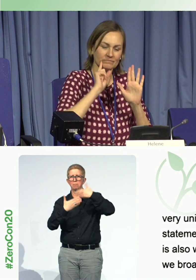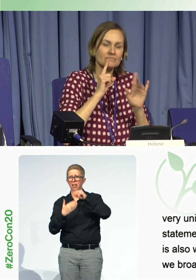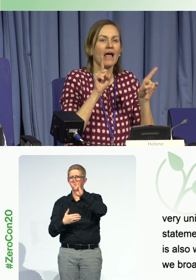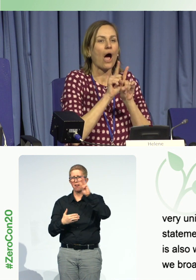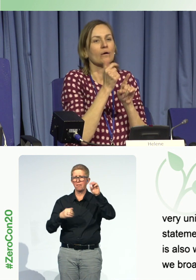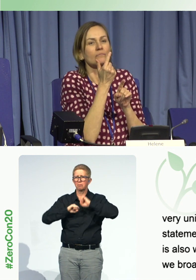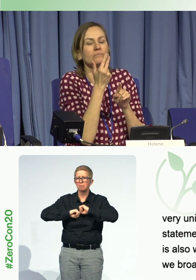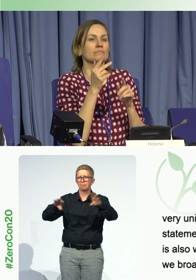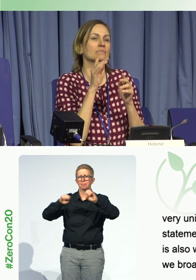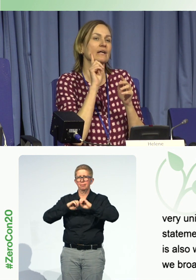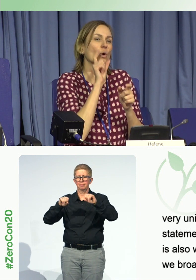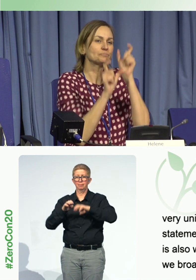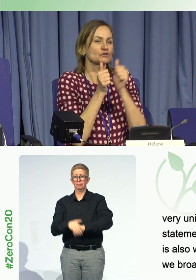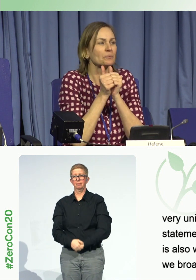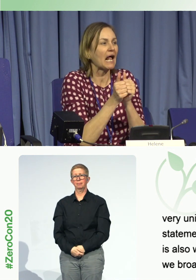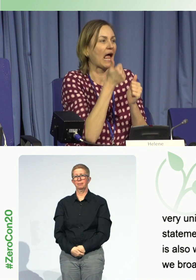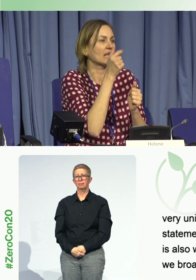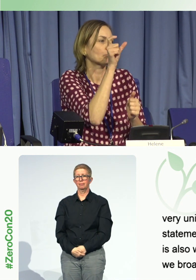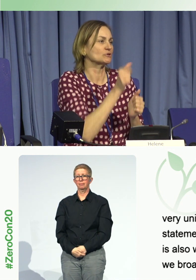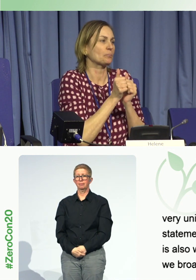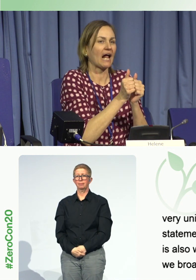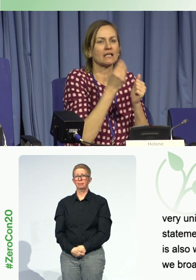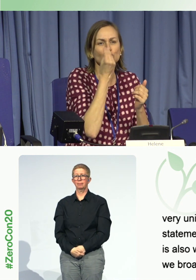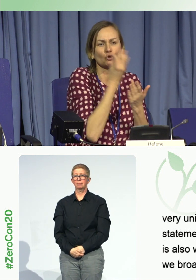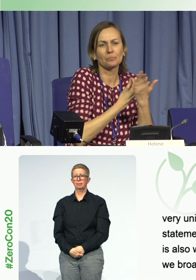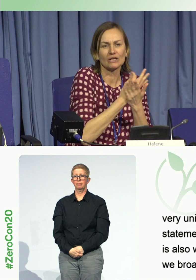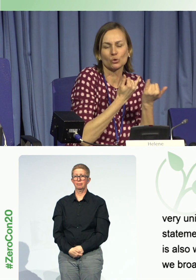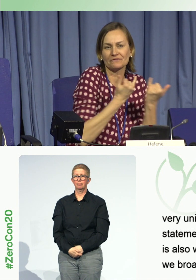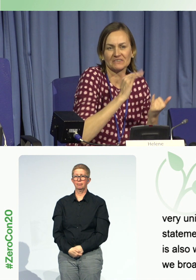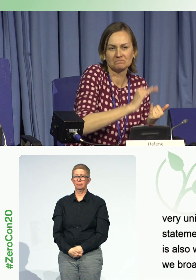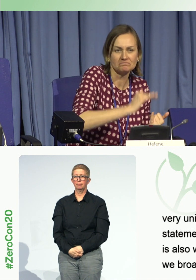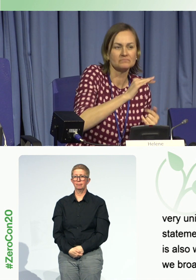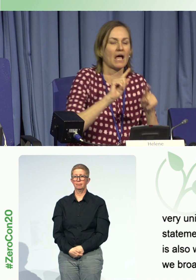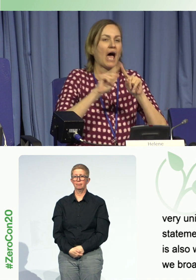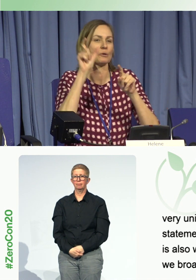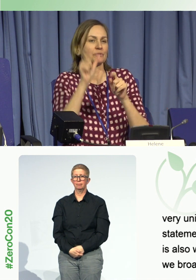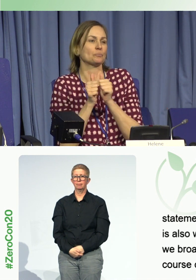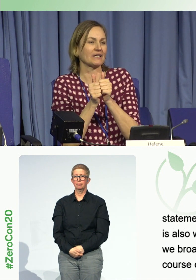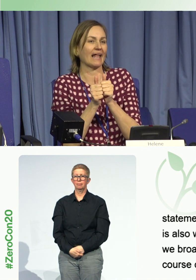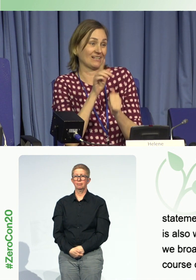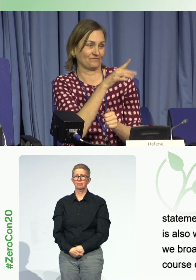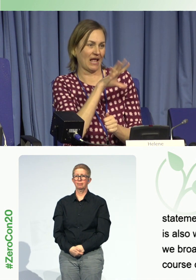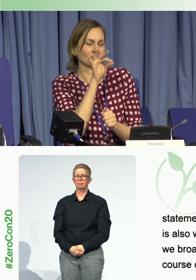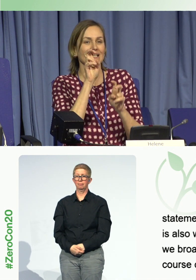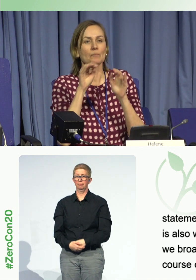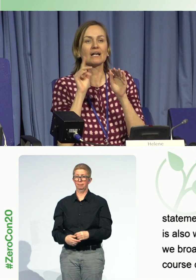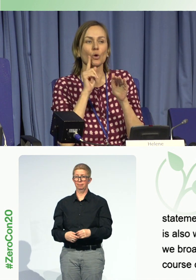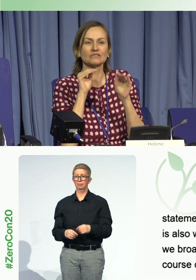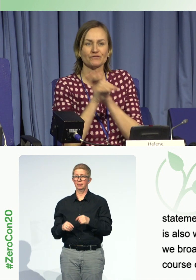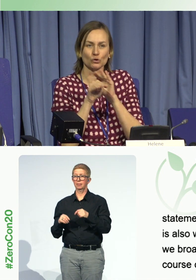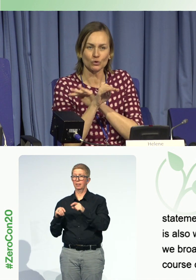Over the course of the week, we accompanied deaf people